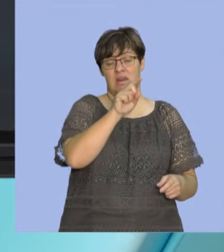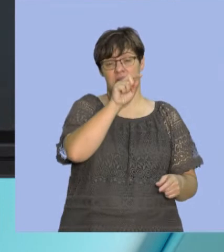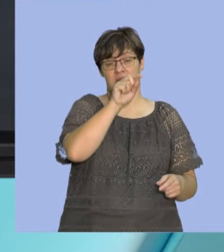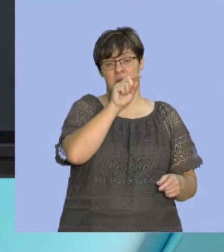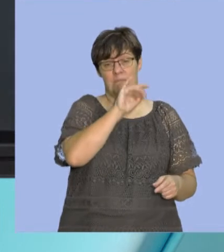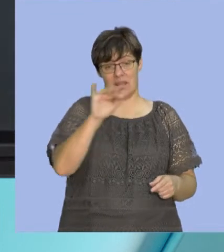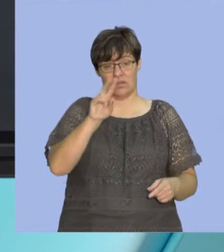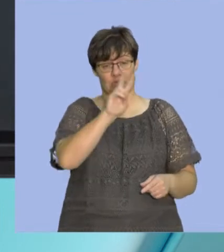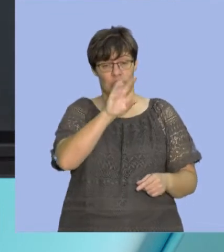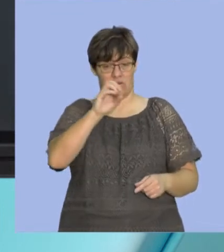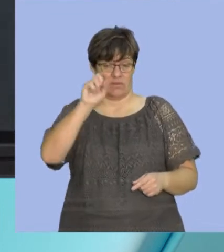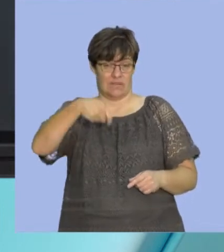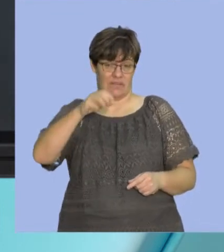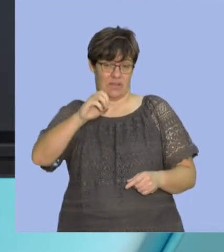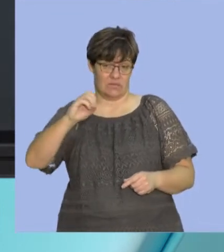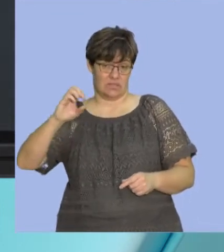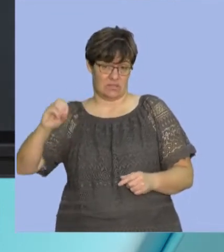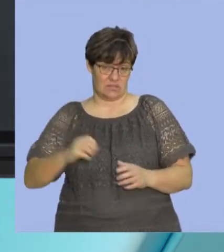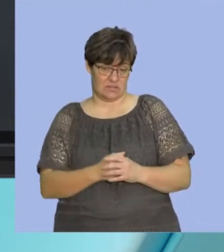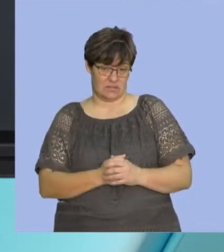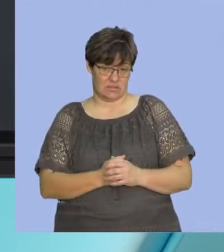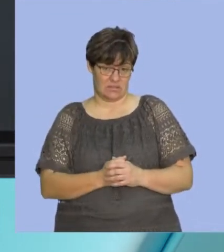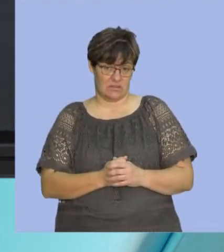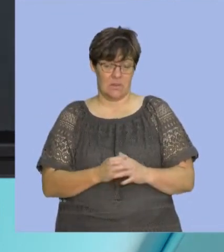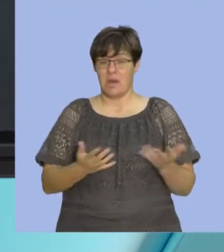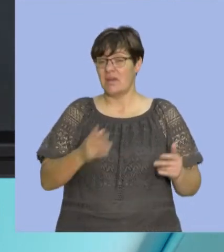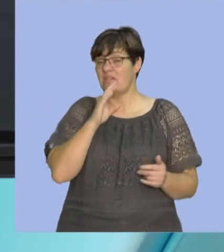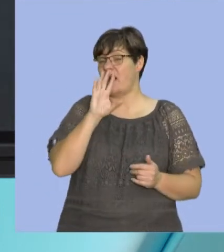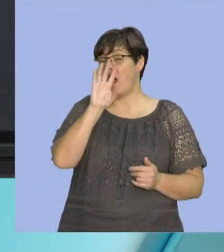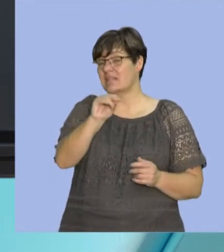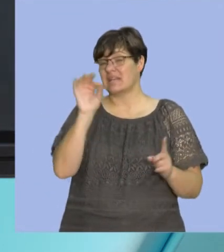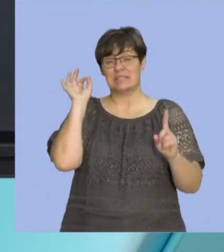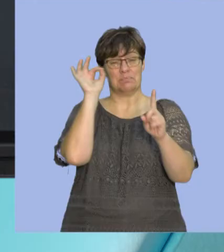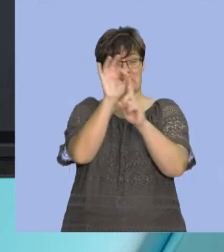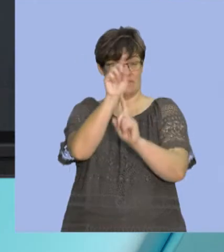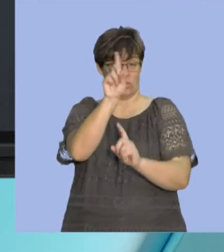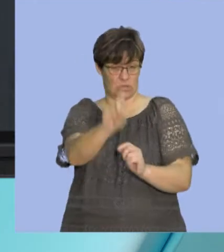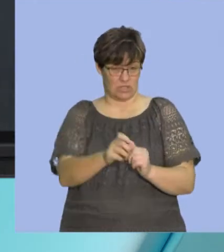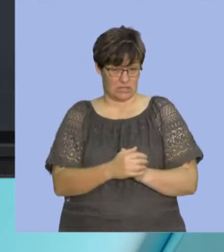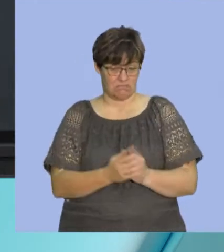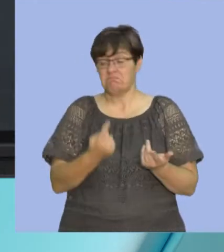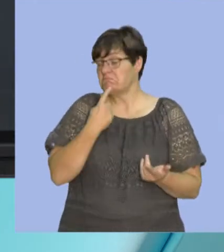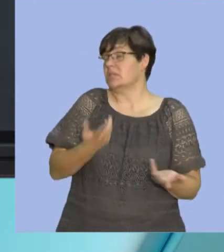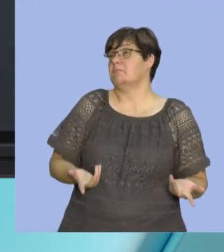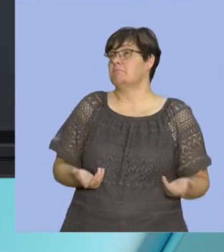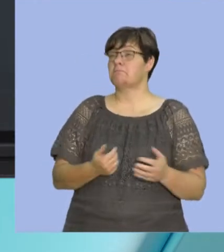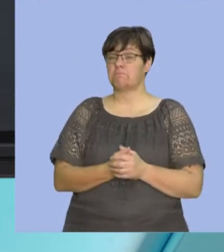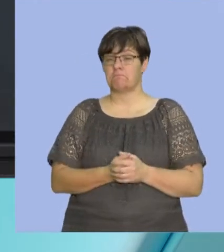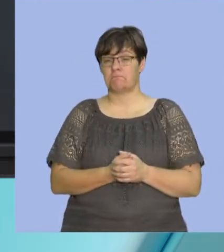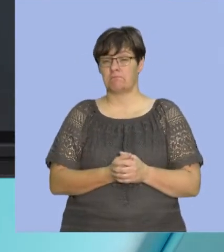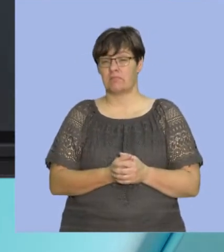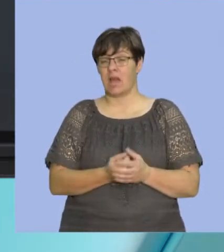1,200,000. But if I ask you a specific question and I say,